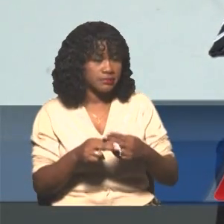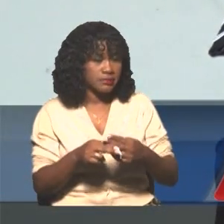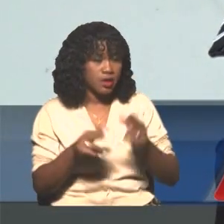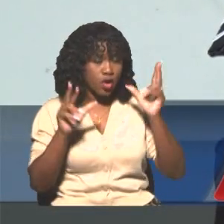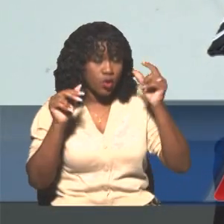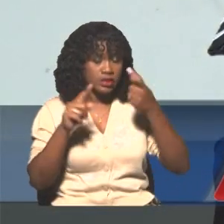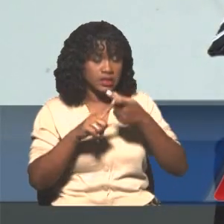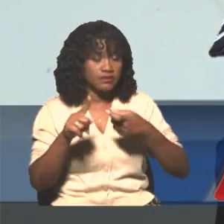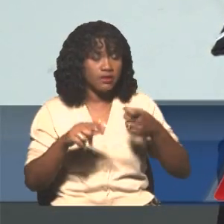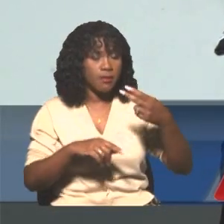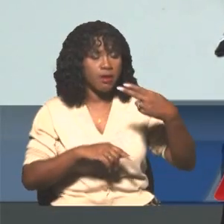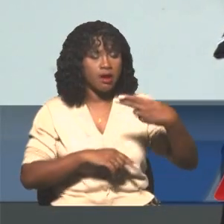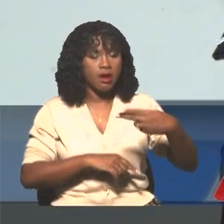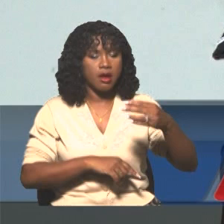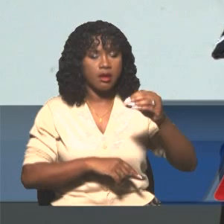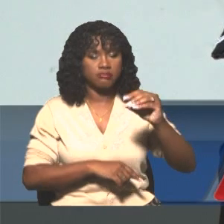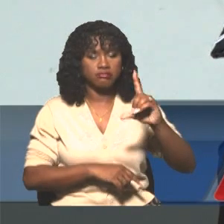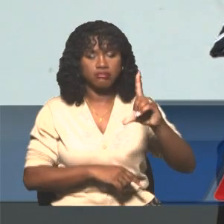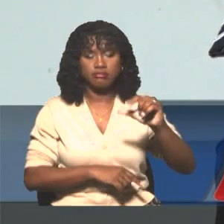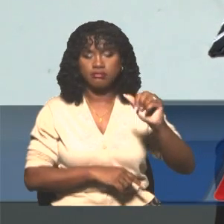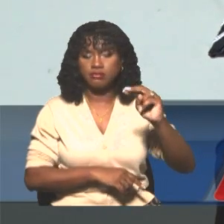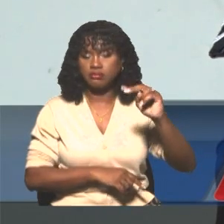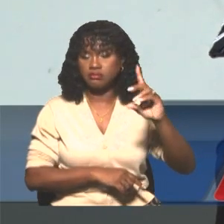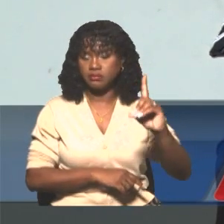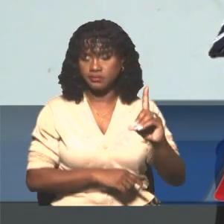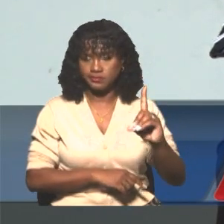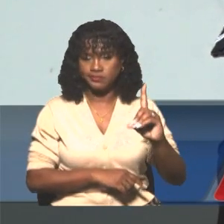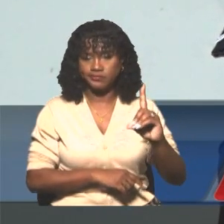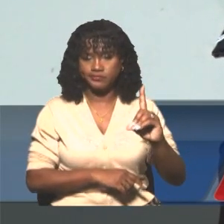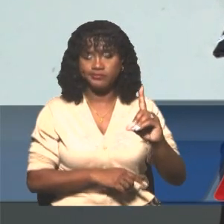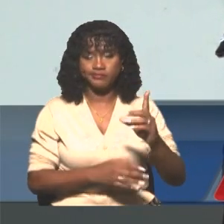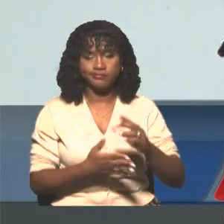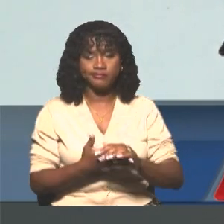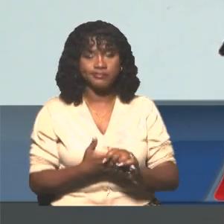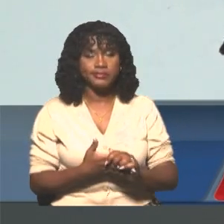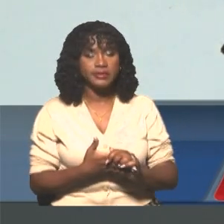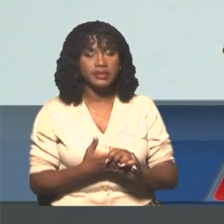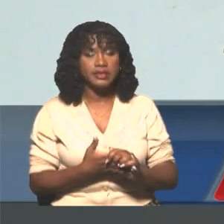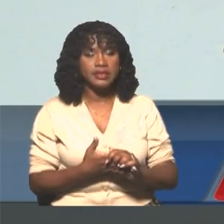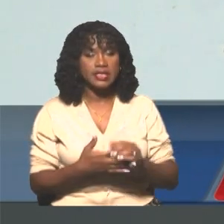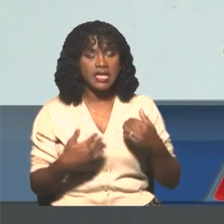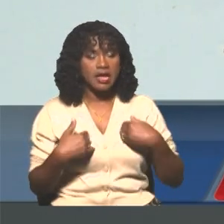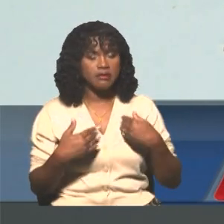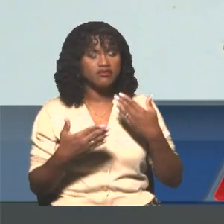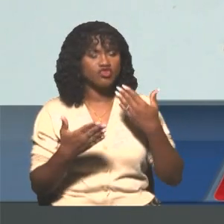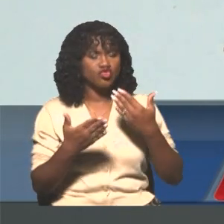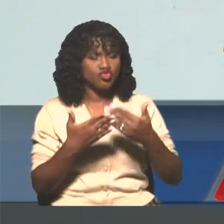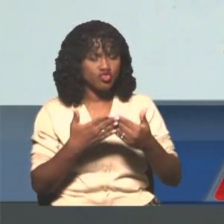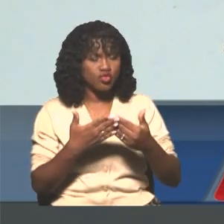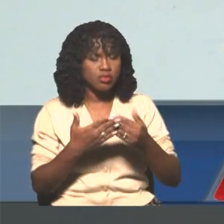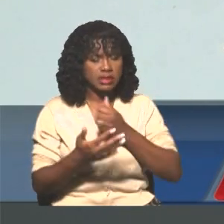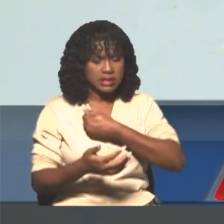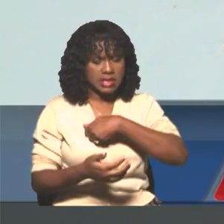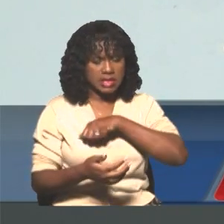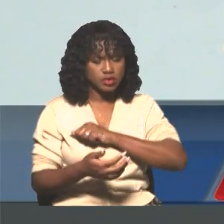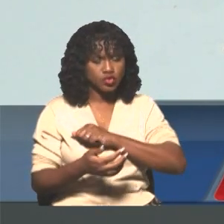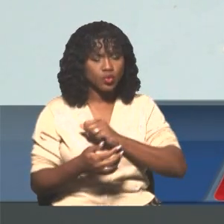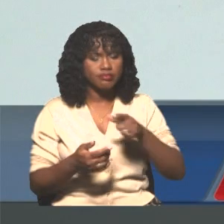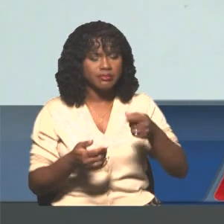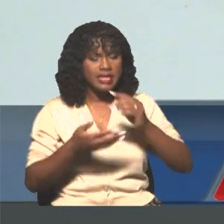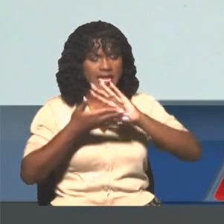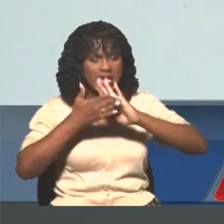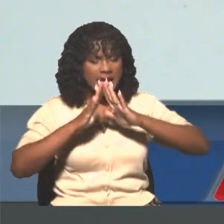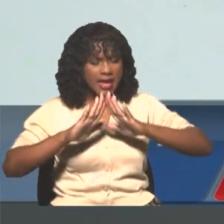from Holland, right? The warm bloods, they have a good temperament. They are calm,